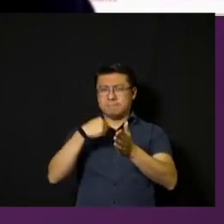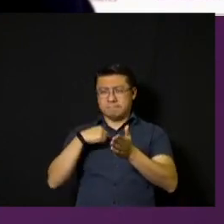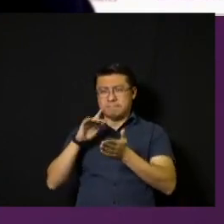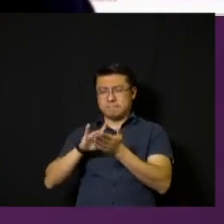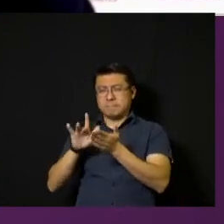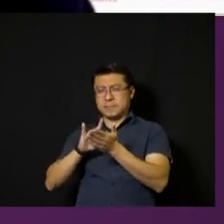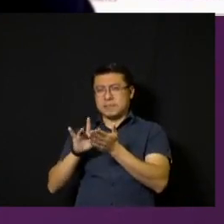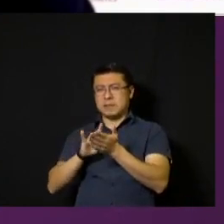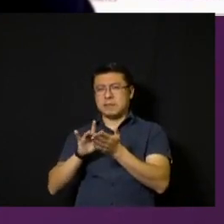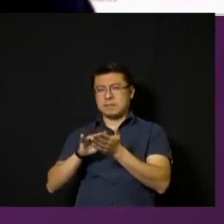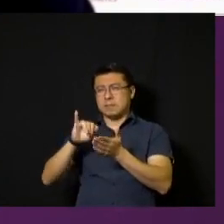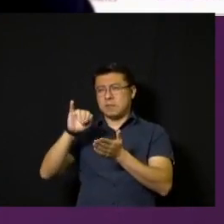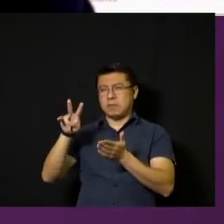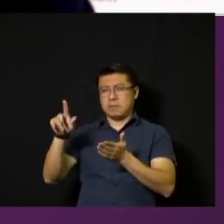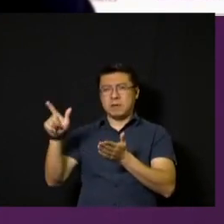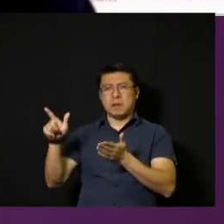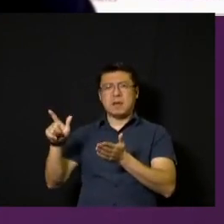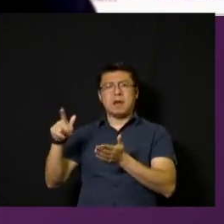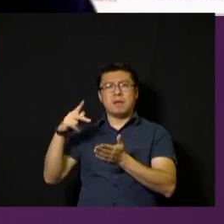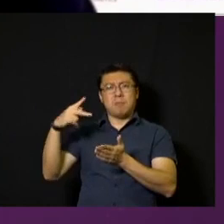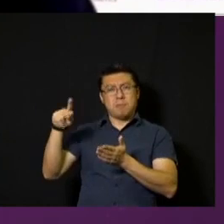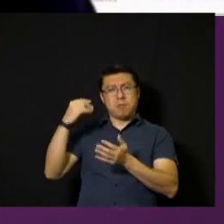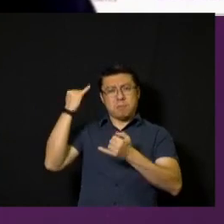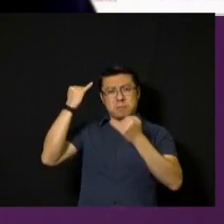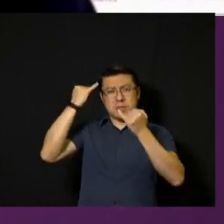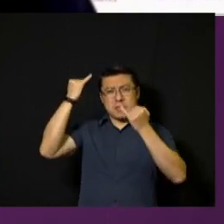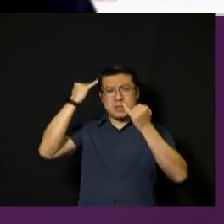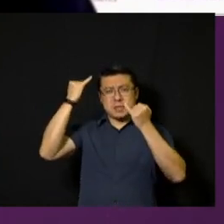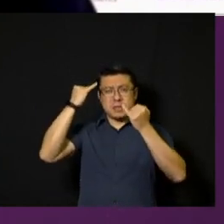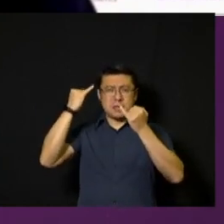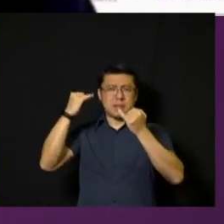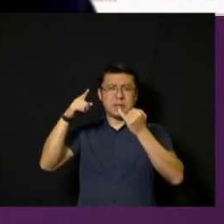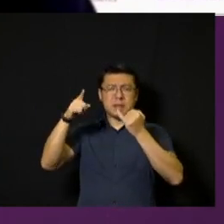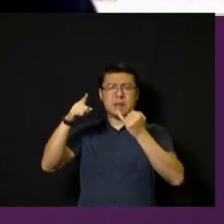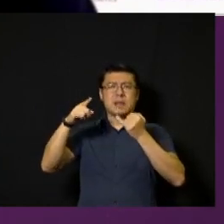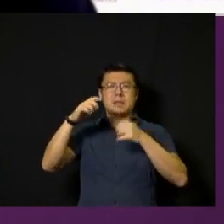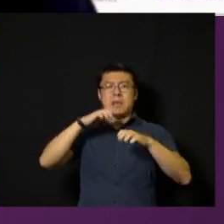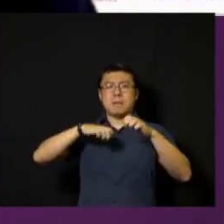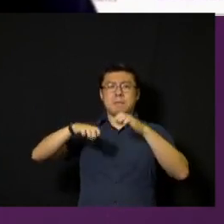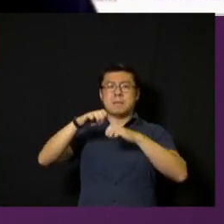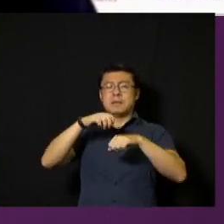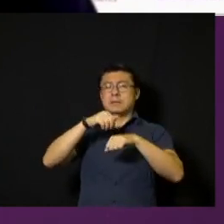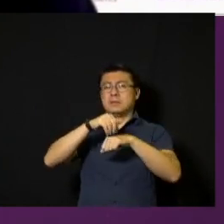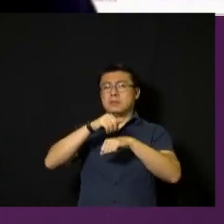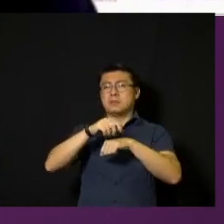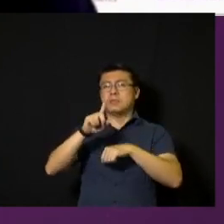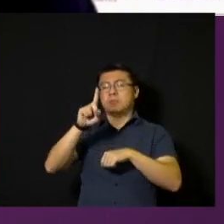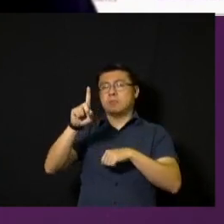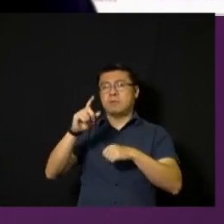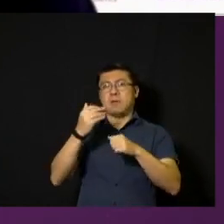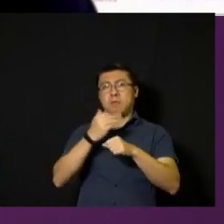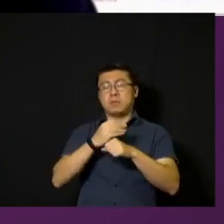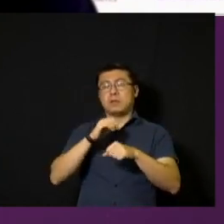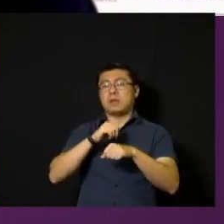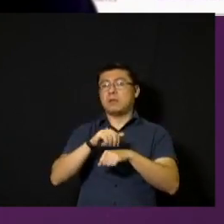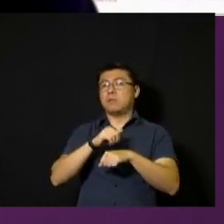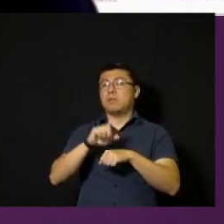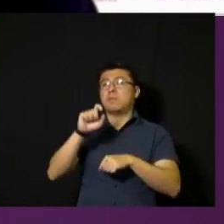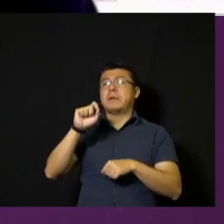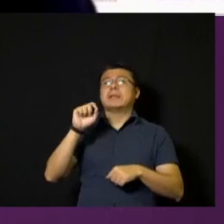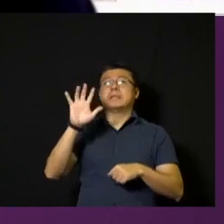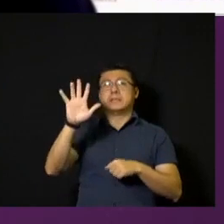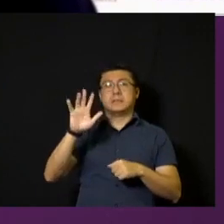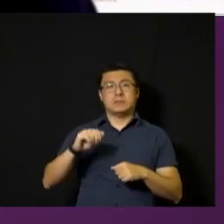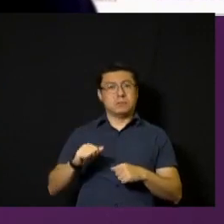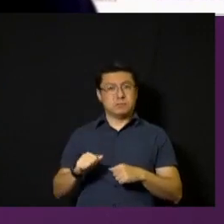for us. Pass this on to all the people in the world. It doesn't matter if we're number one, we're number 25. It's